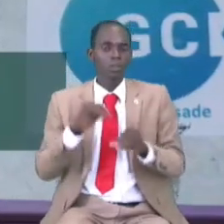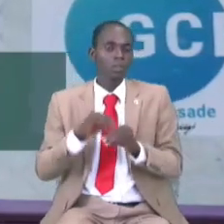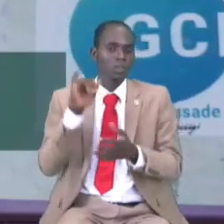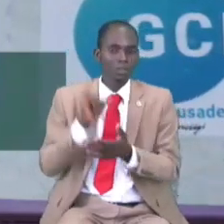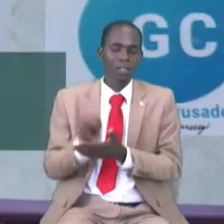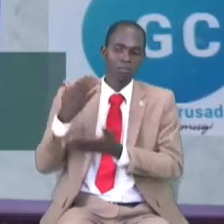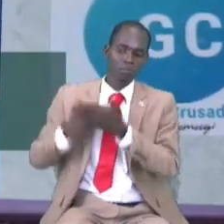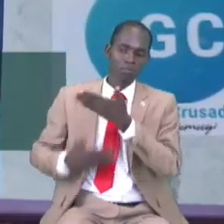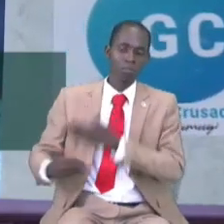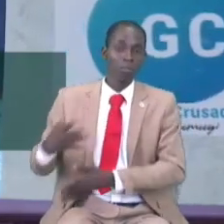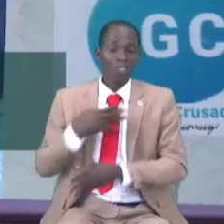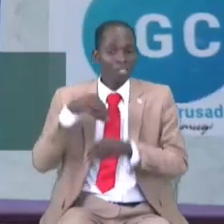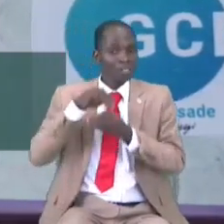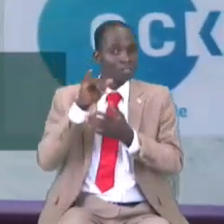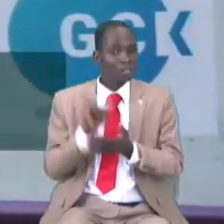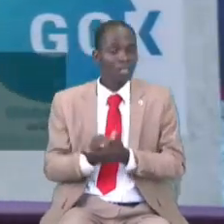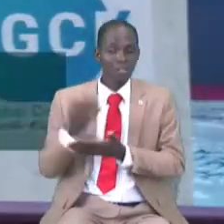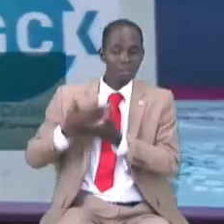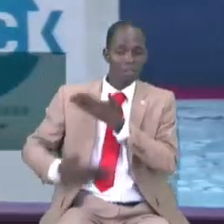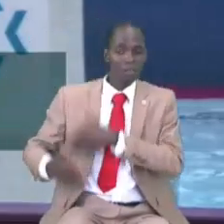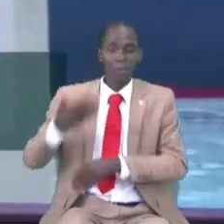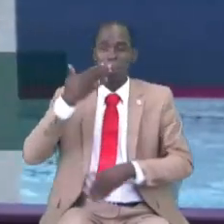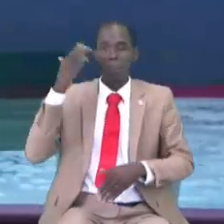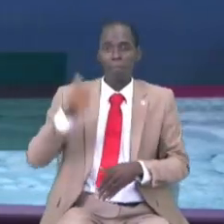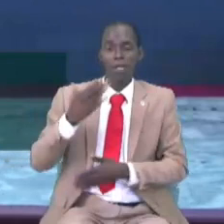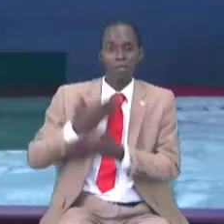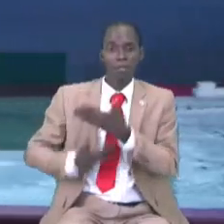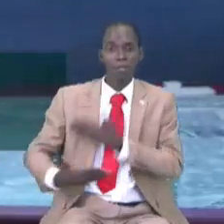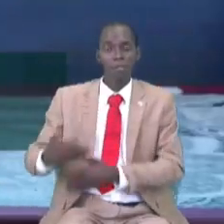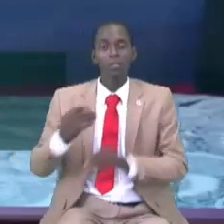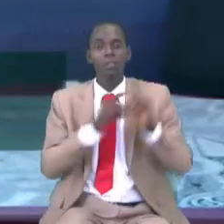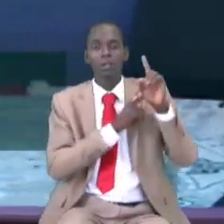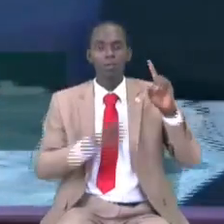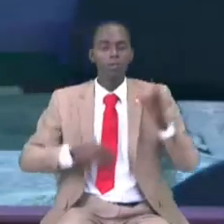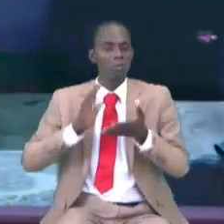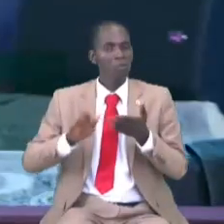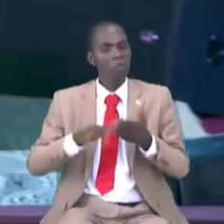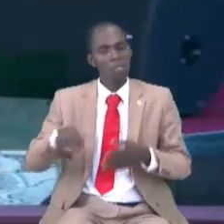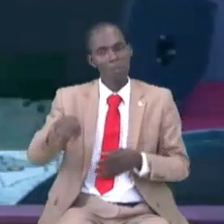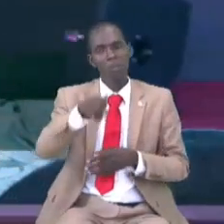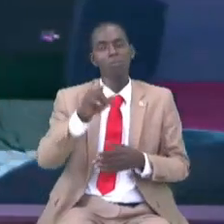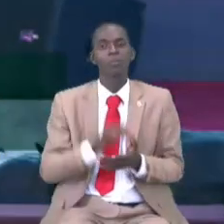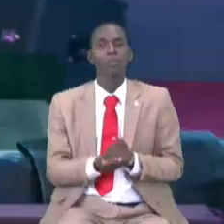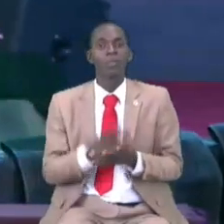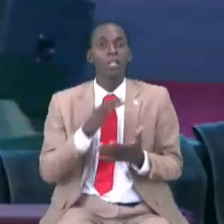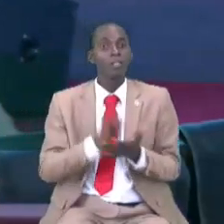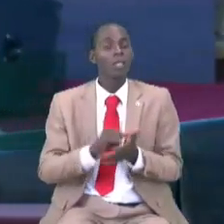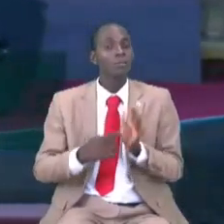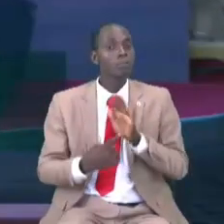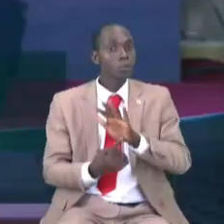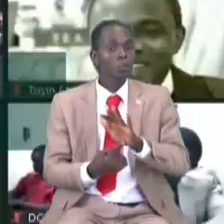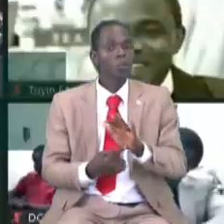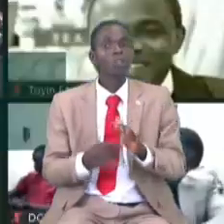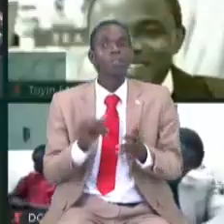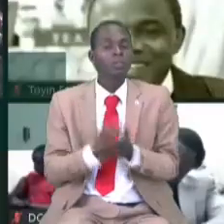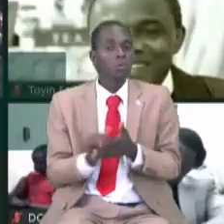Lord forgave them. And that means that whatever our generation may look like, that generation, this